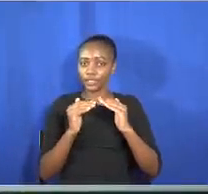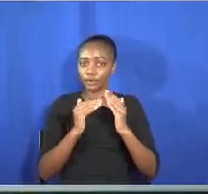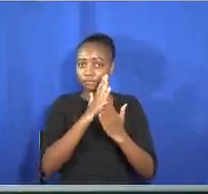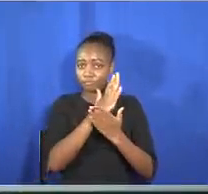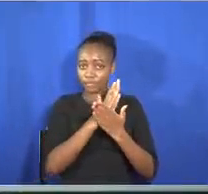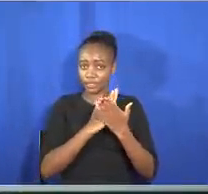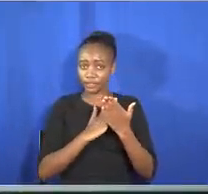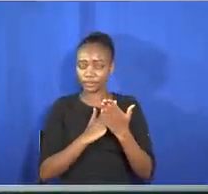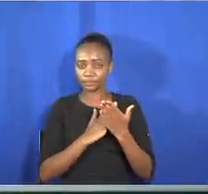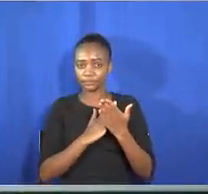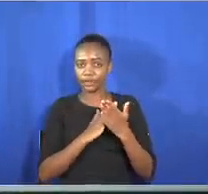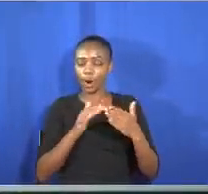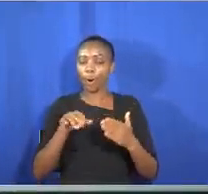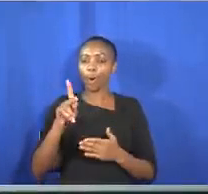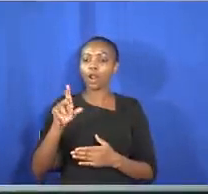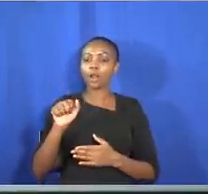that's why we talked about a